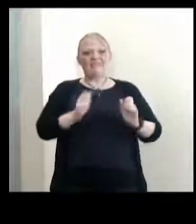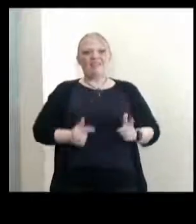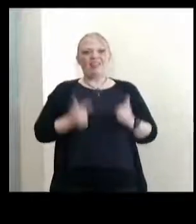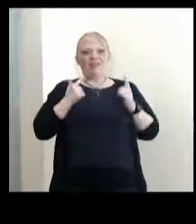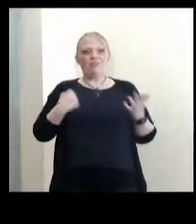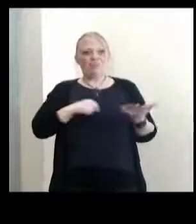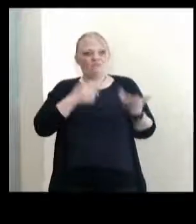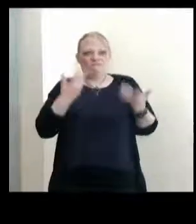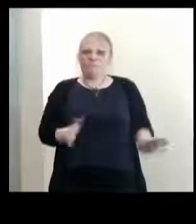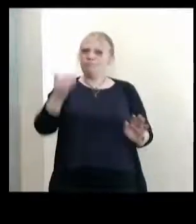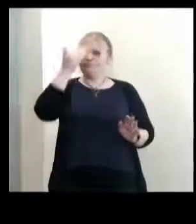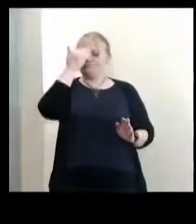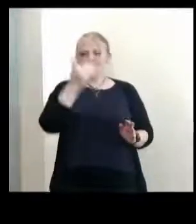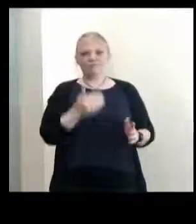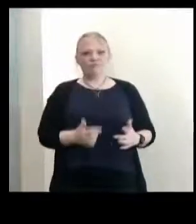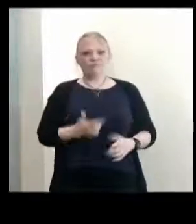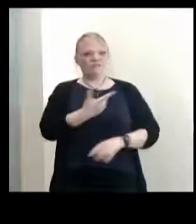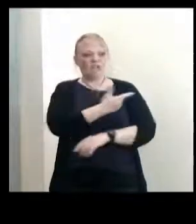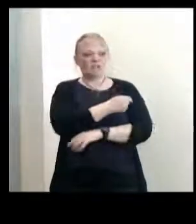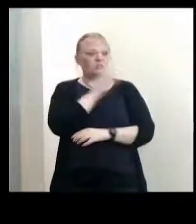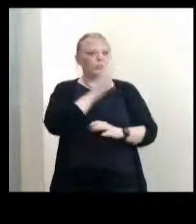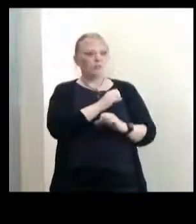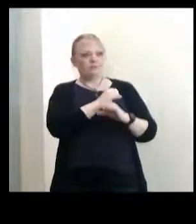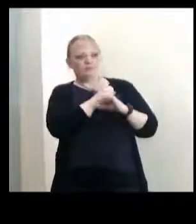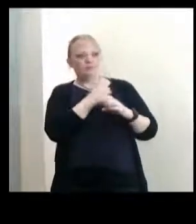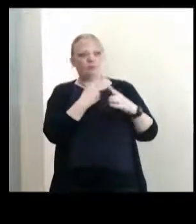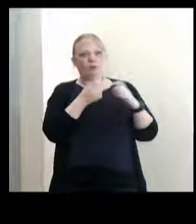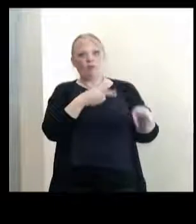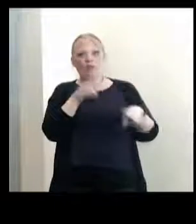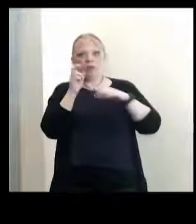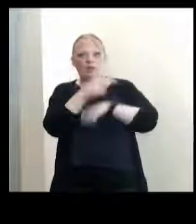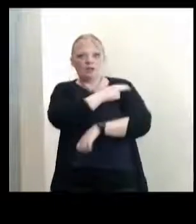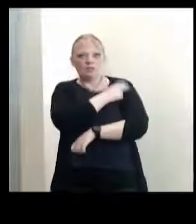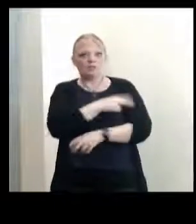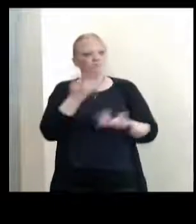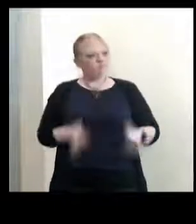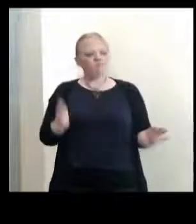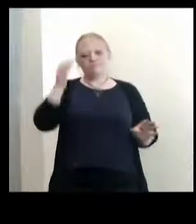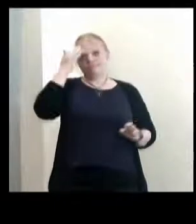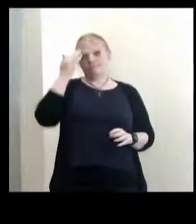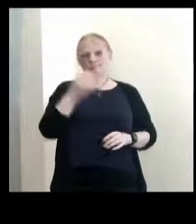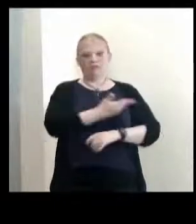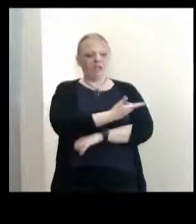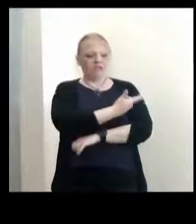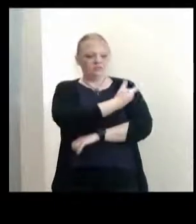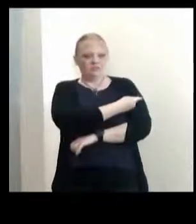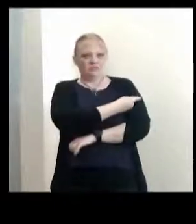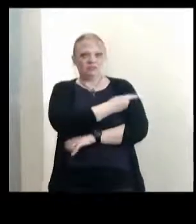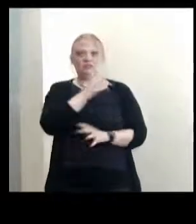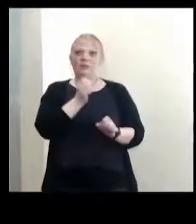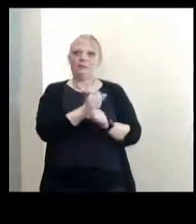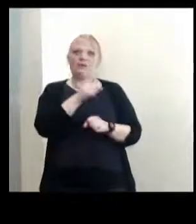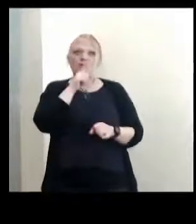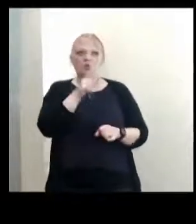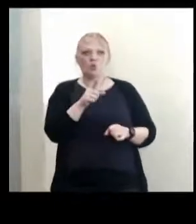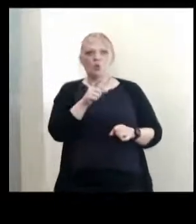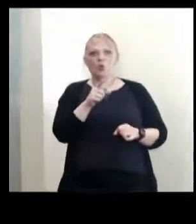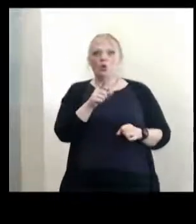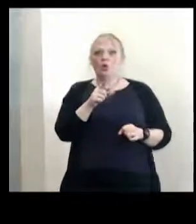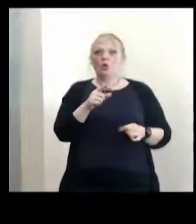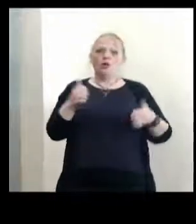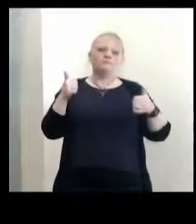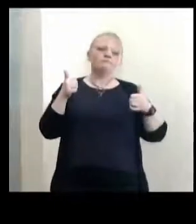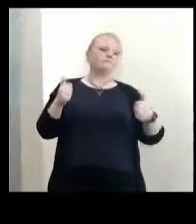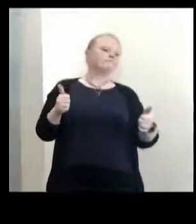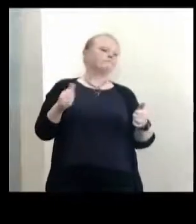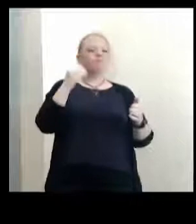that. The vaccine will prevent you from being hospitalized. We know that. The vaccine can ensure a bright future for all. If